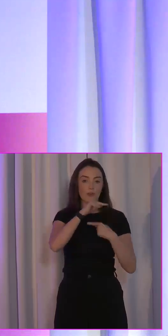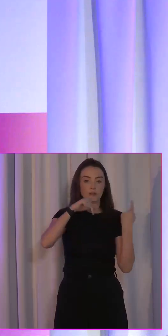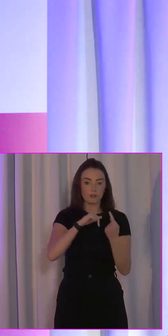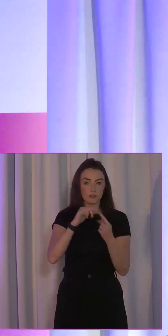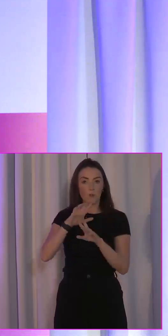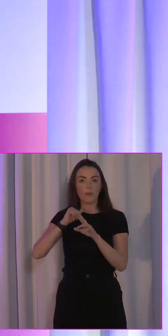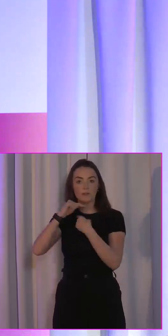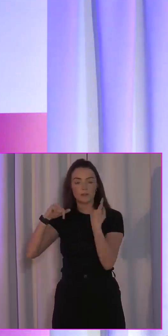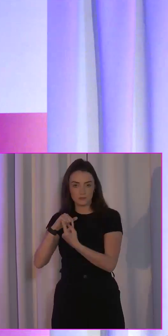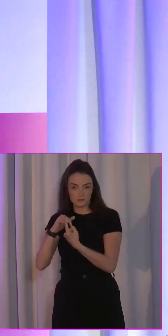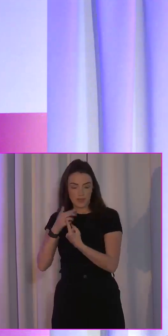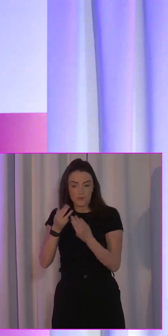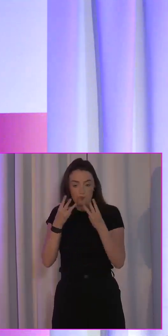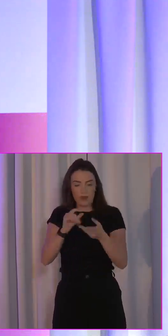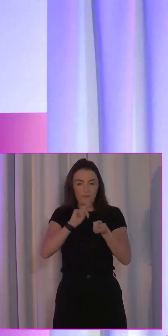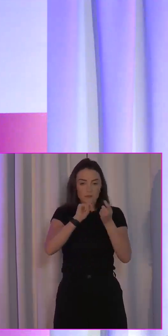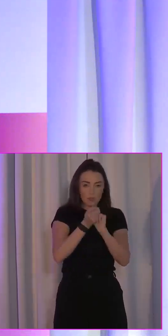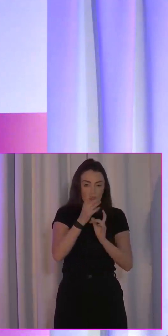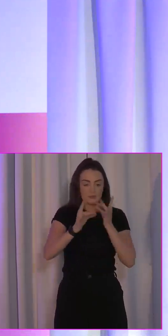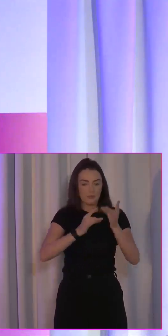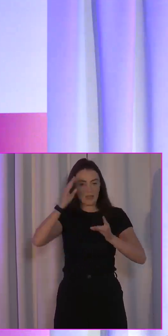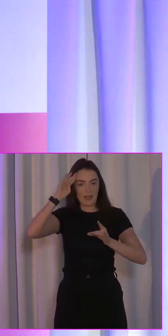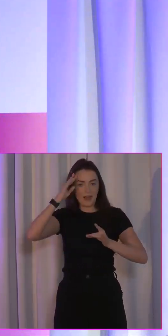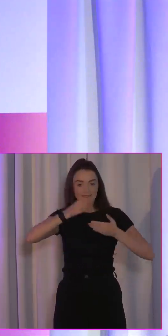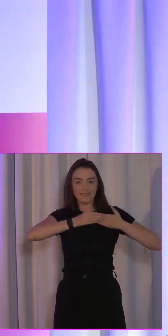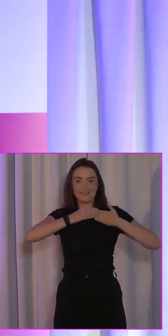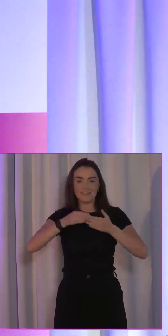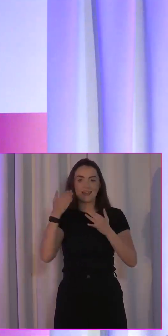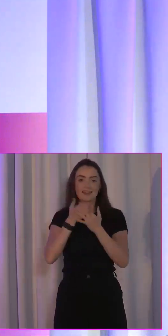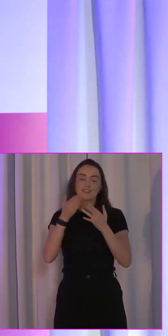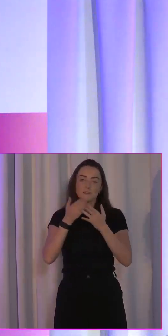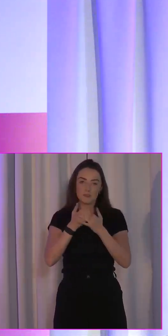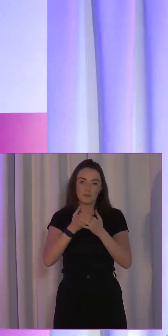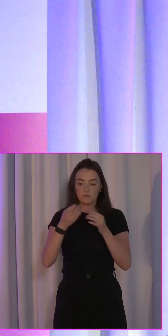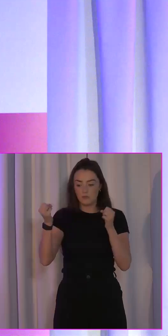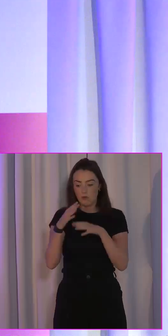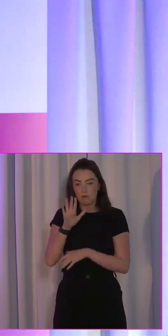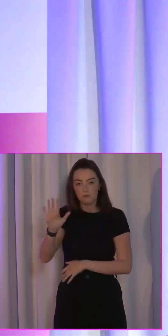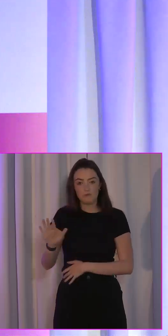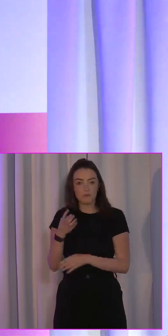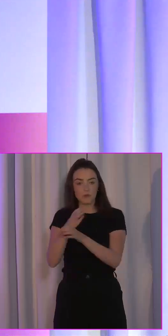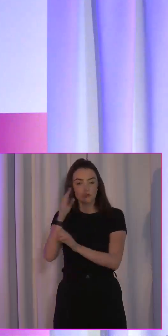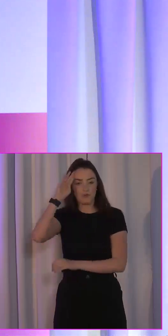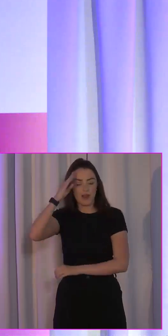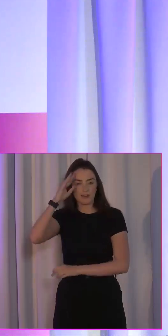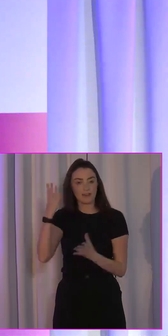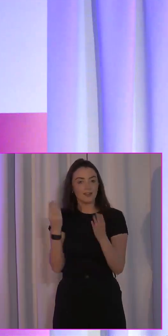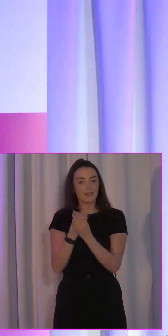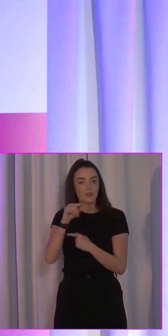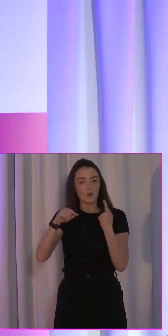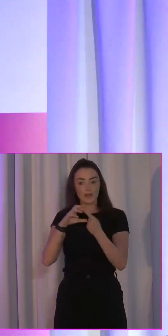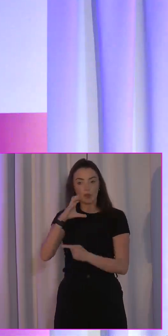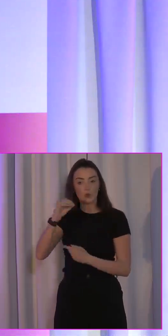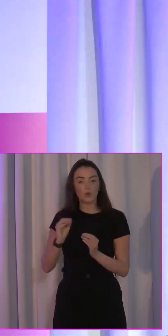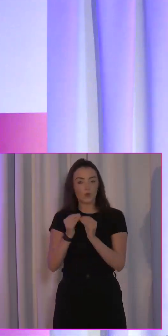to effectively affect change in making Ireland a leading accessible and inclusive destination, together we can co-create